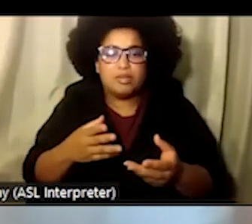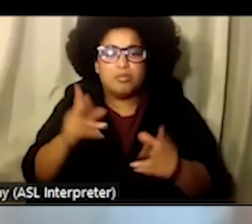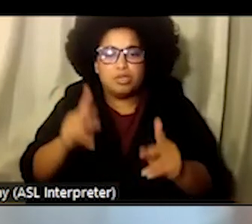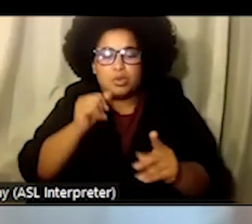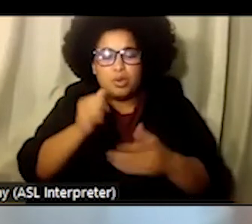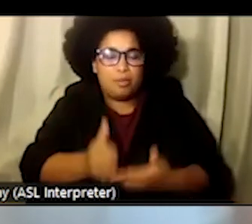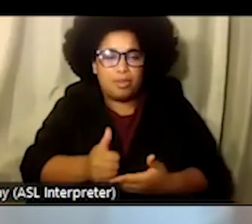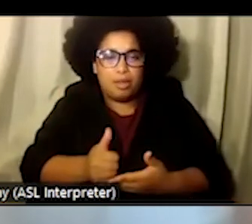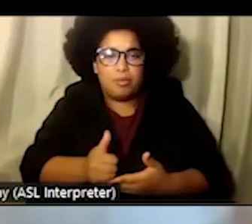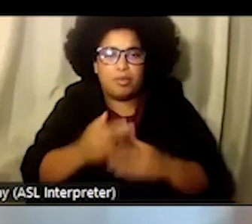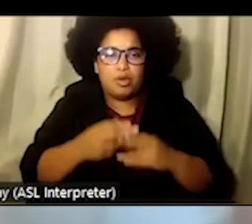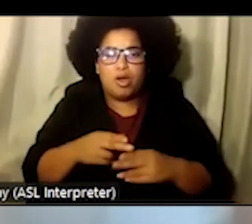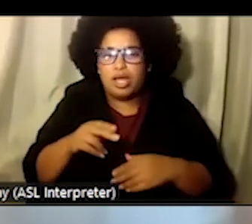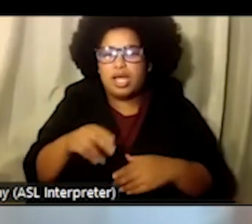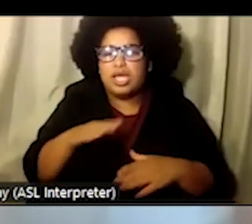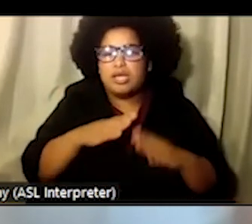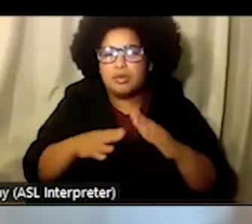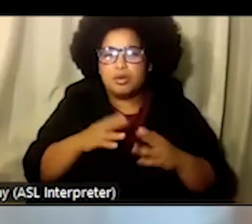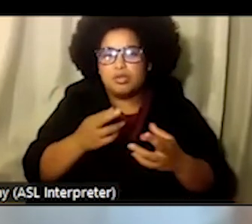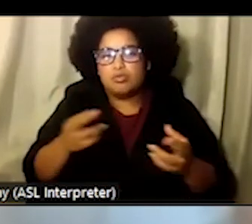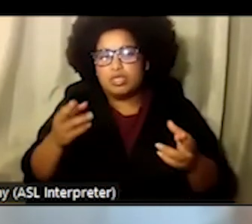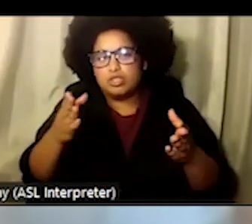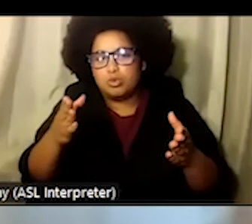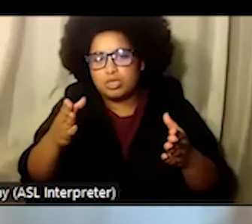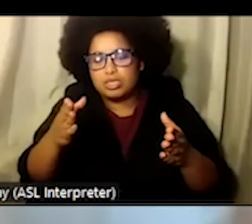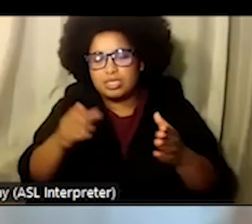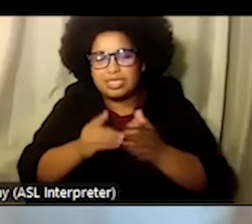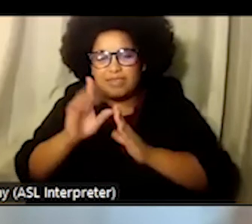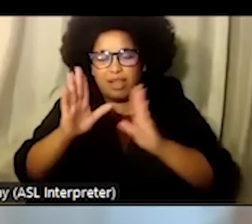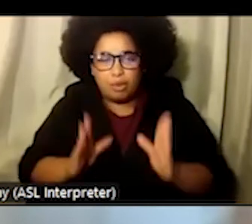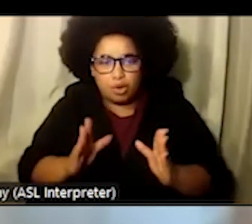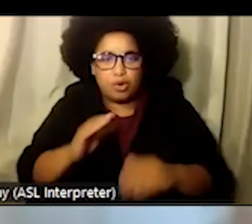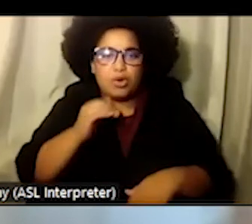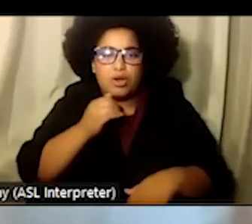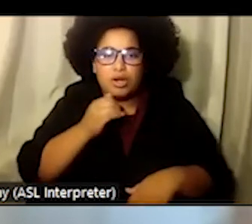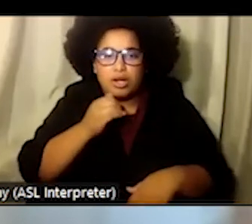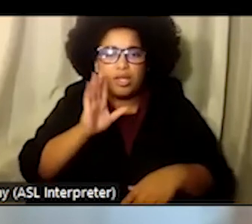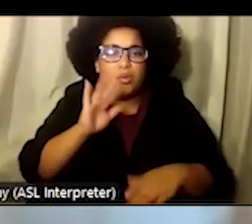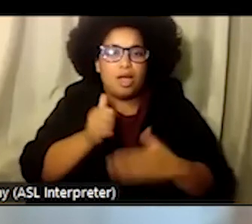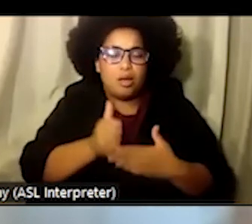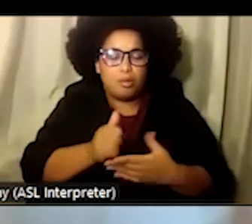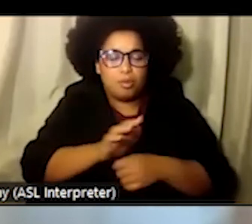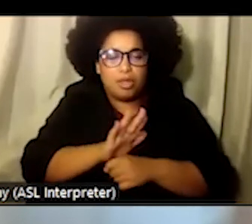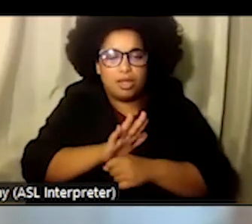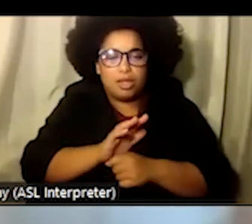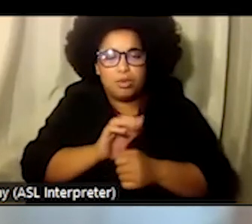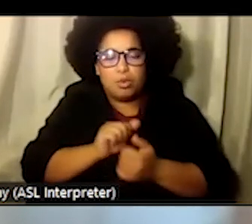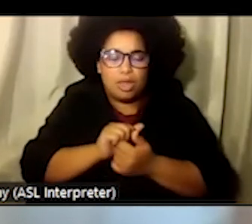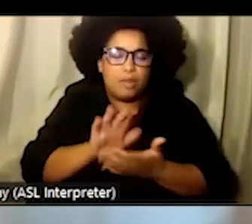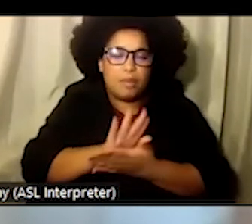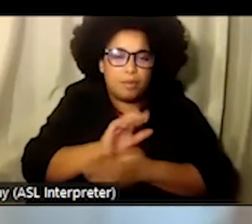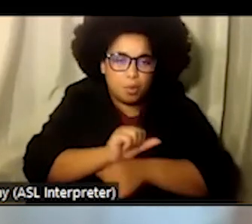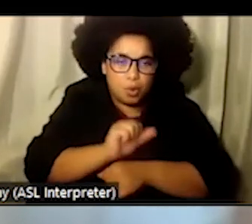through the vendorization paperwork with that service provider. They will go over what requirements might be around writing a